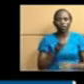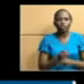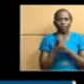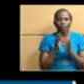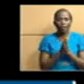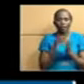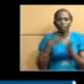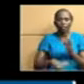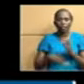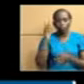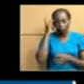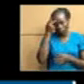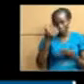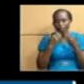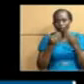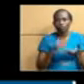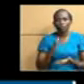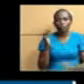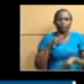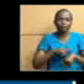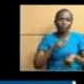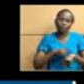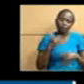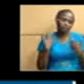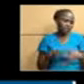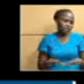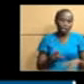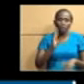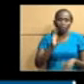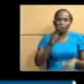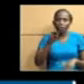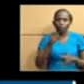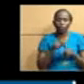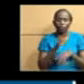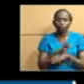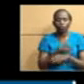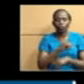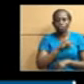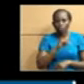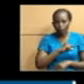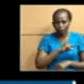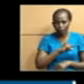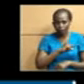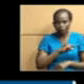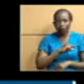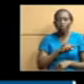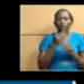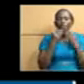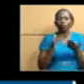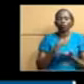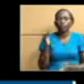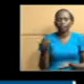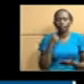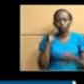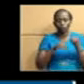Tax Policy, thank you very much. I've run out of time, and Bernard Mujuni from the Ministry of Gender, thank you very much for making